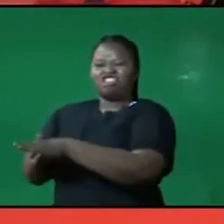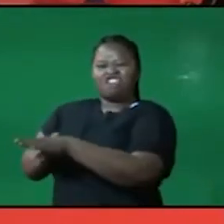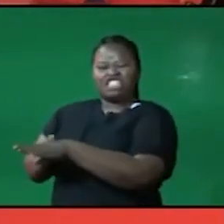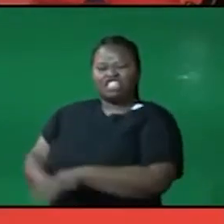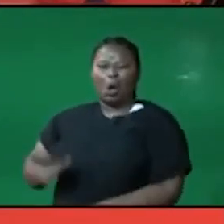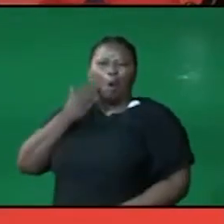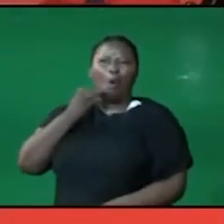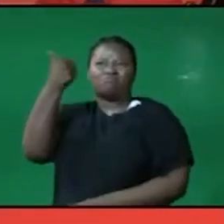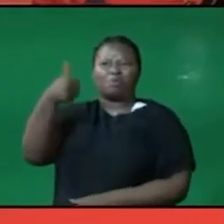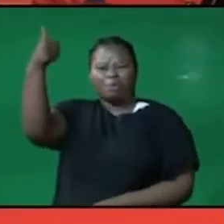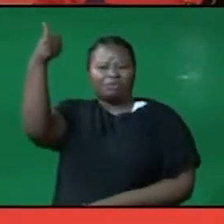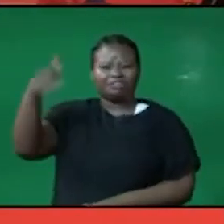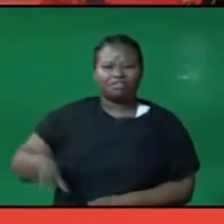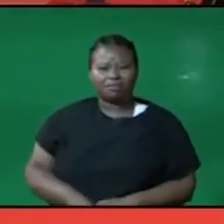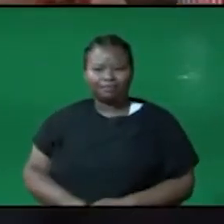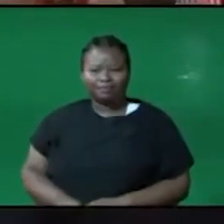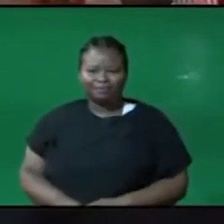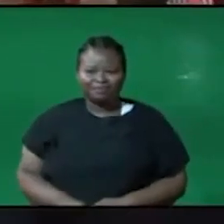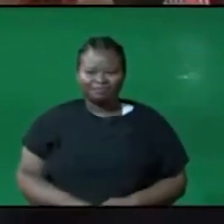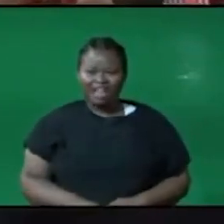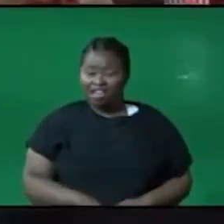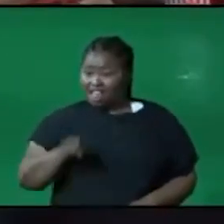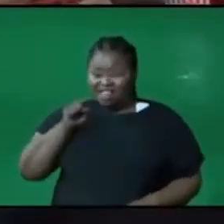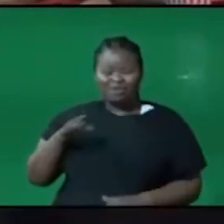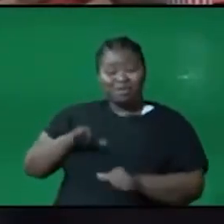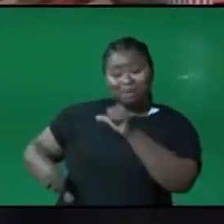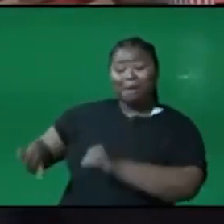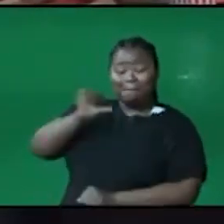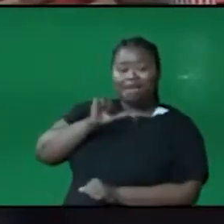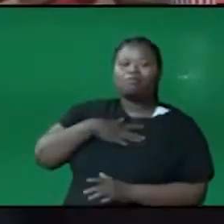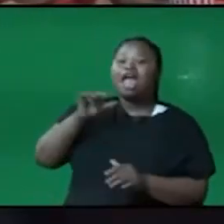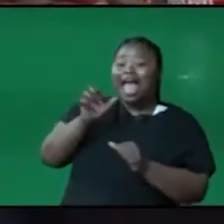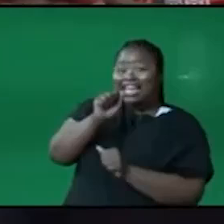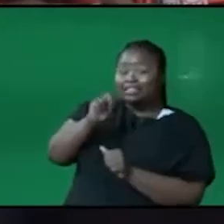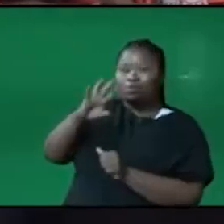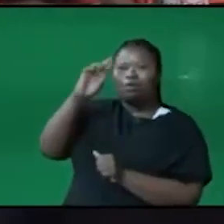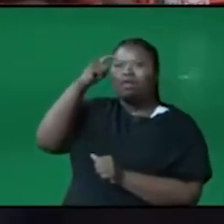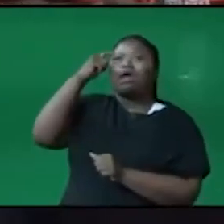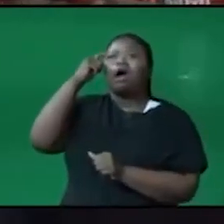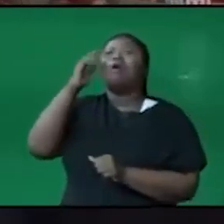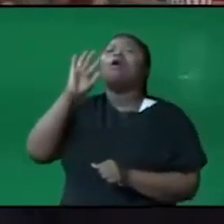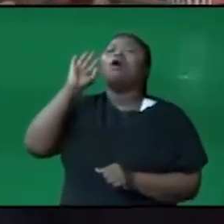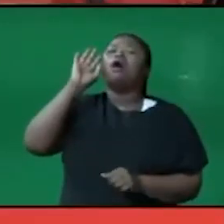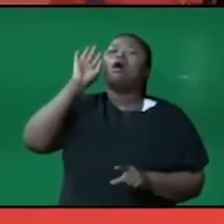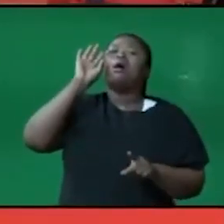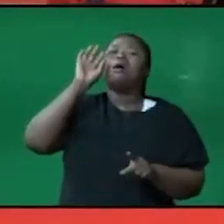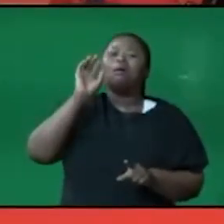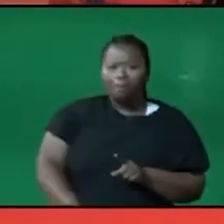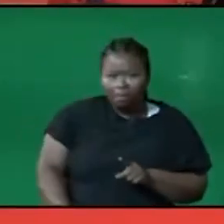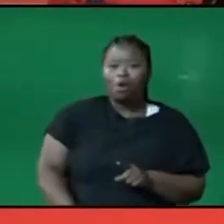white supremacists. It will come back to its senses. When it comes back to its